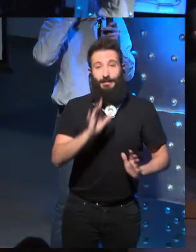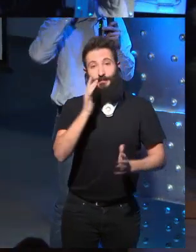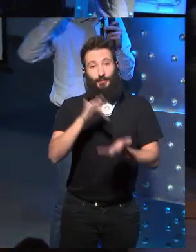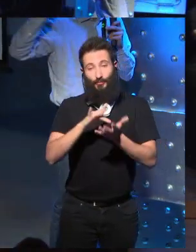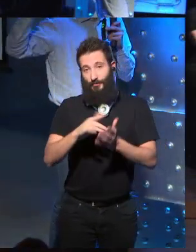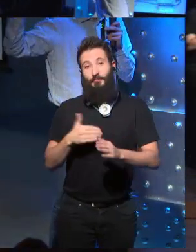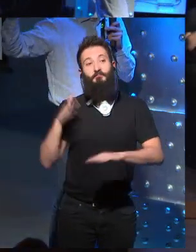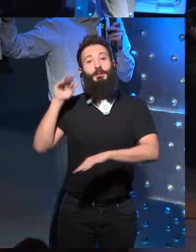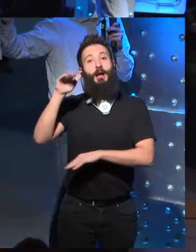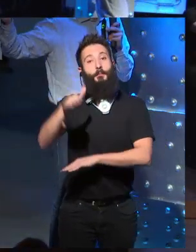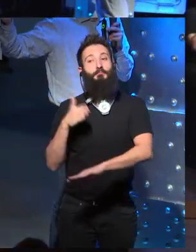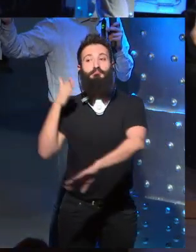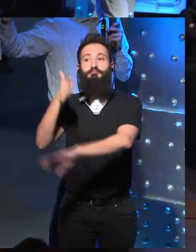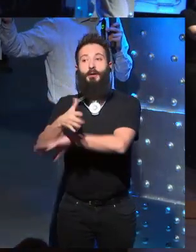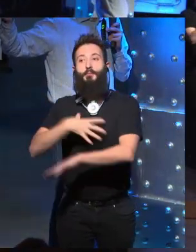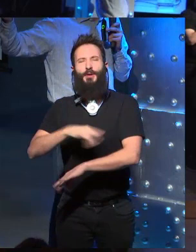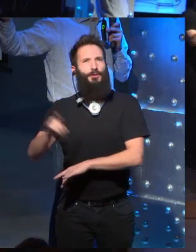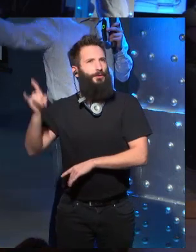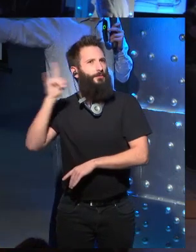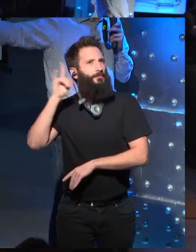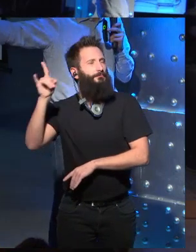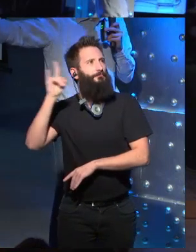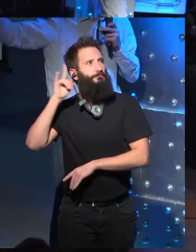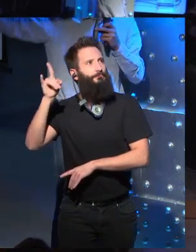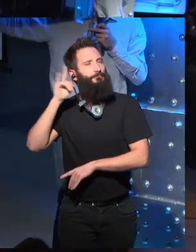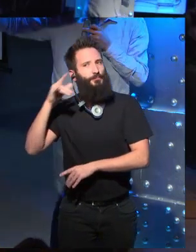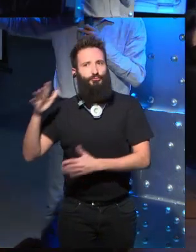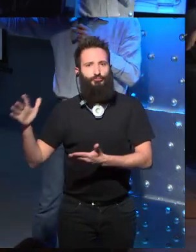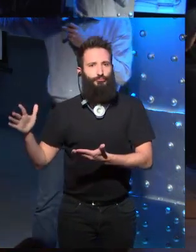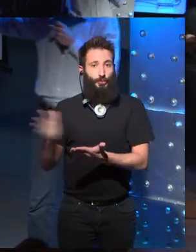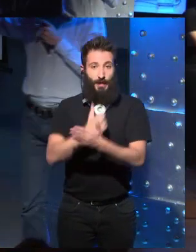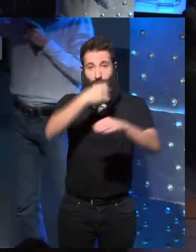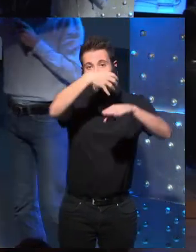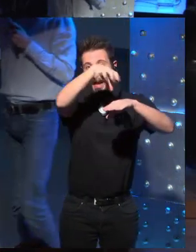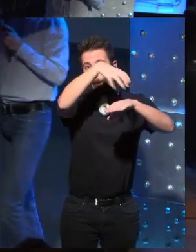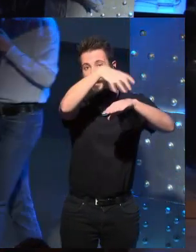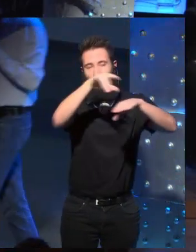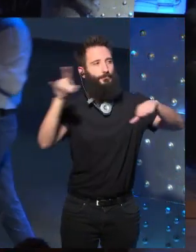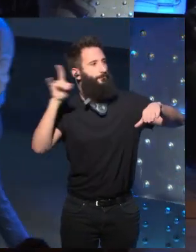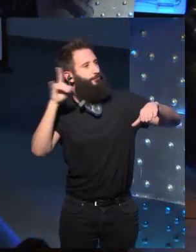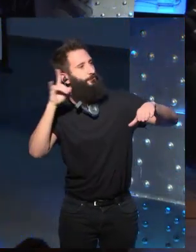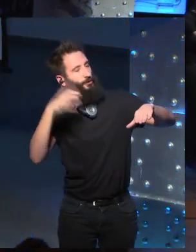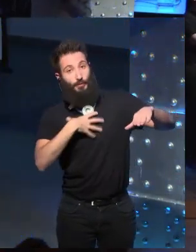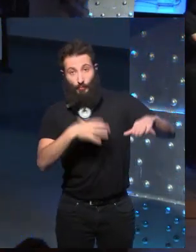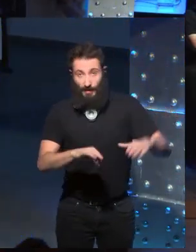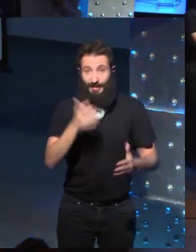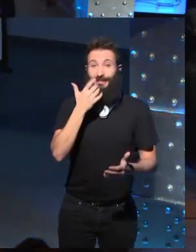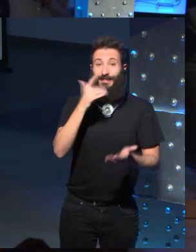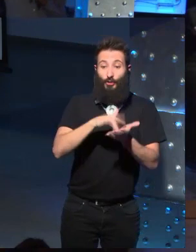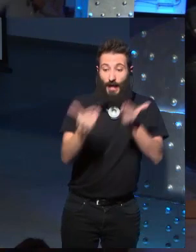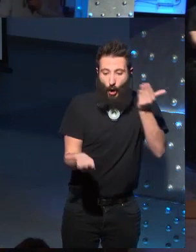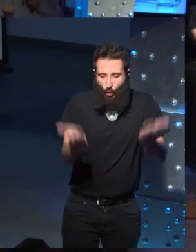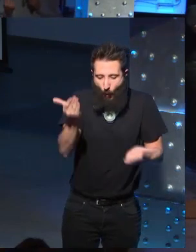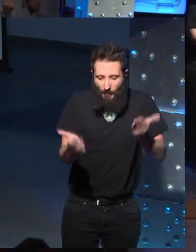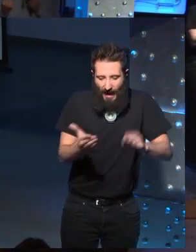countryside, listen to the church, to the bell, and if you compare the